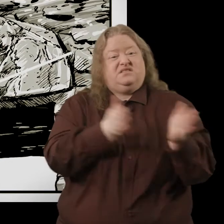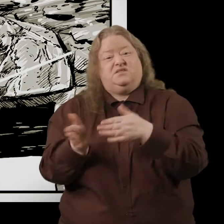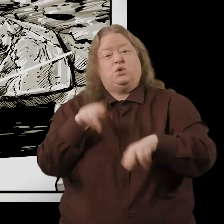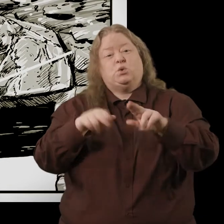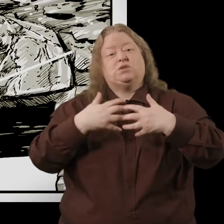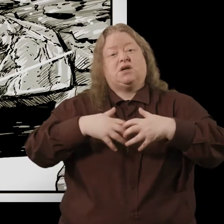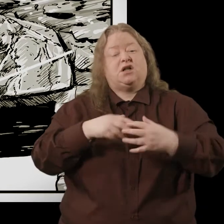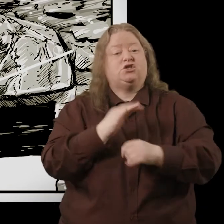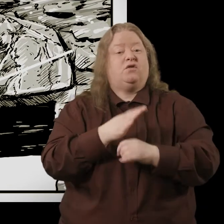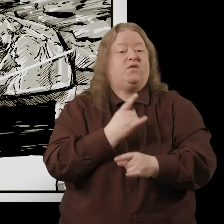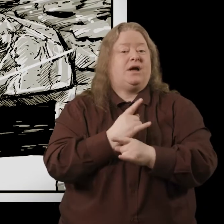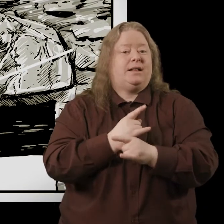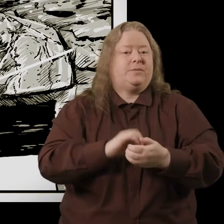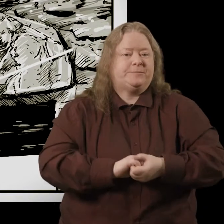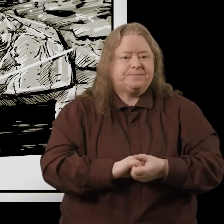help.